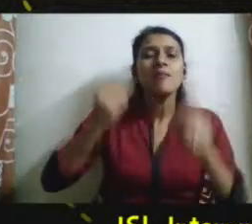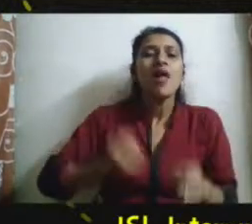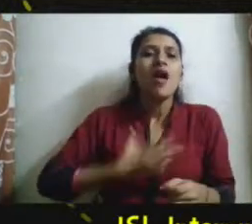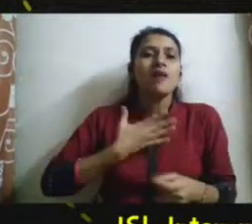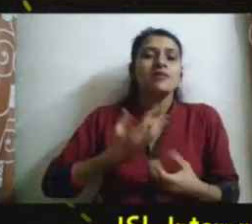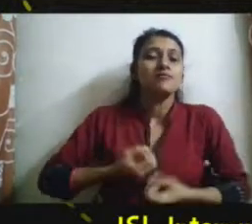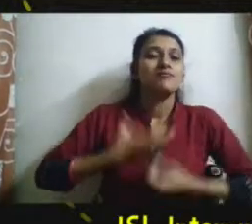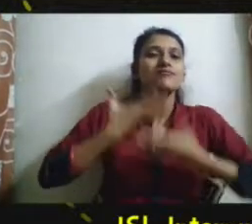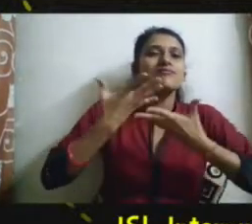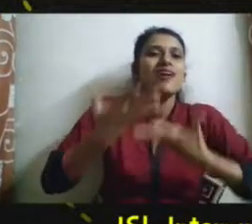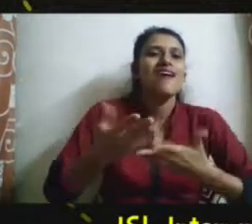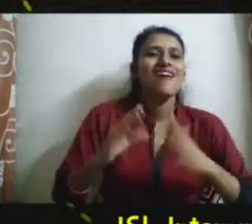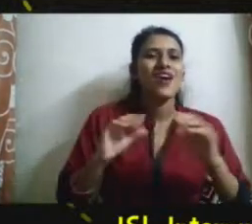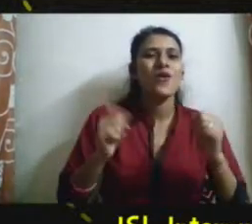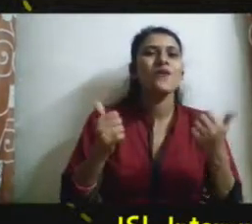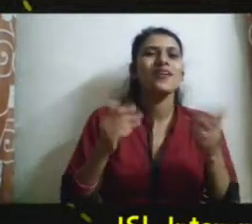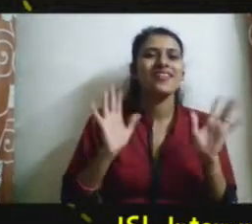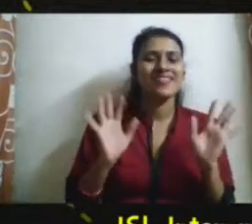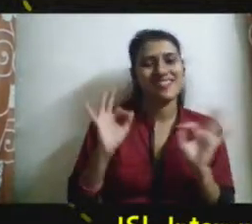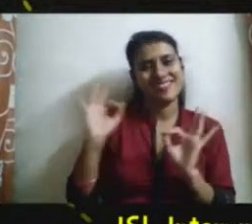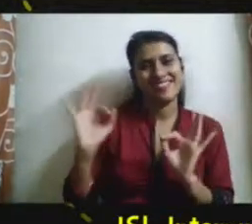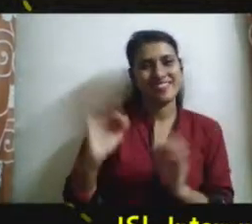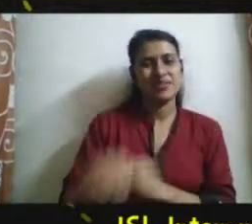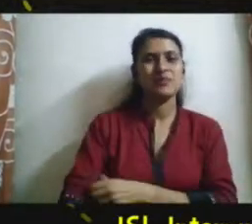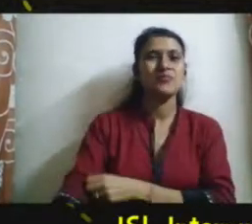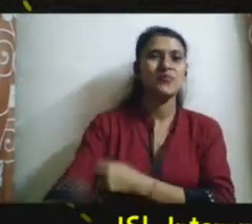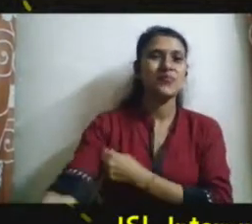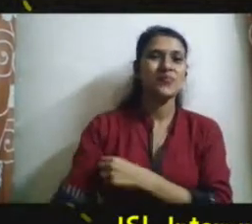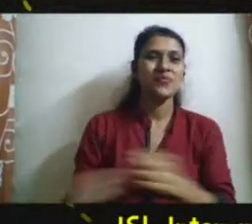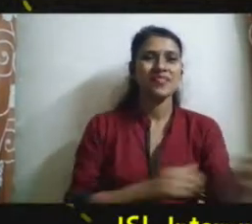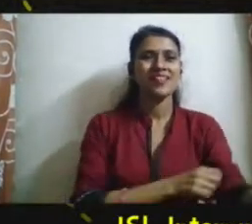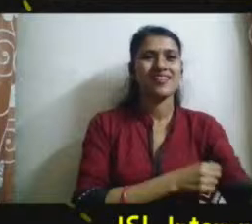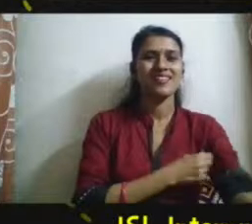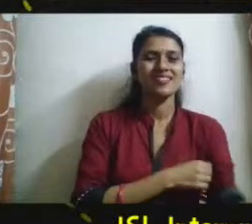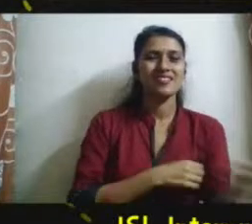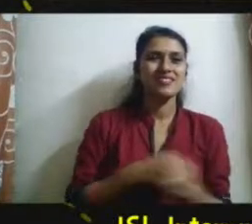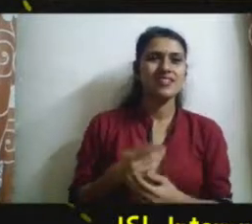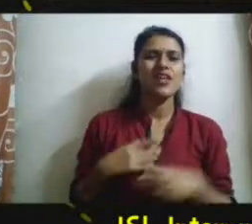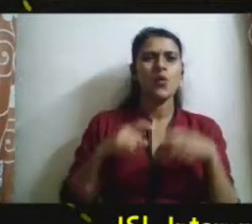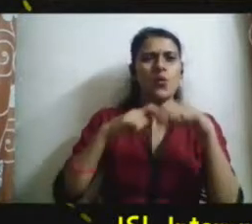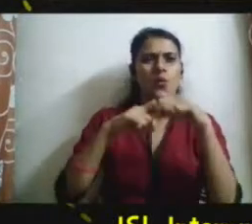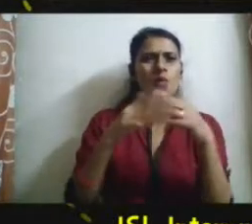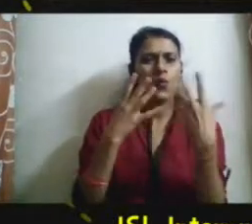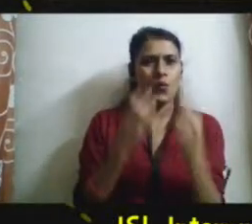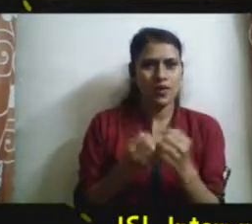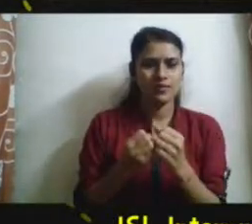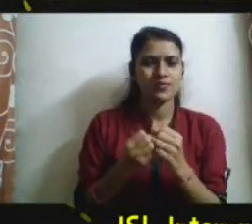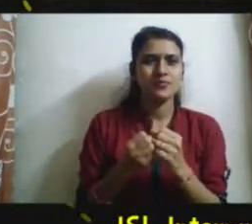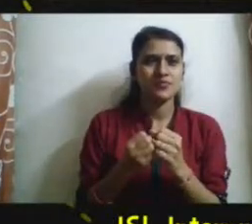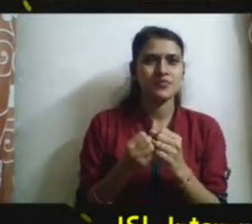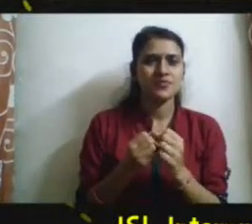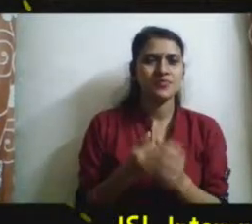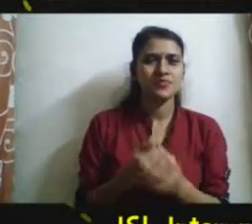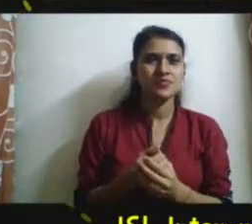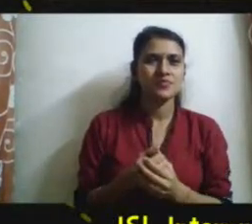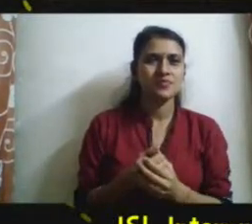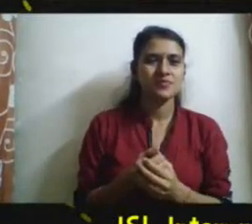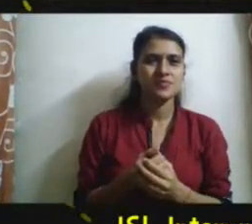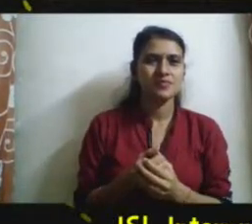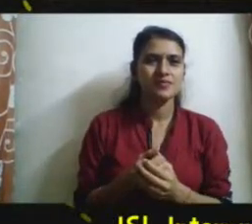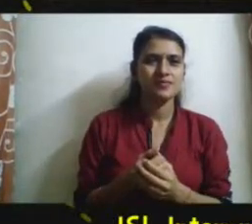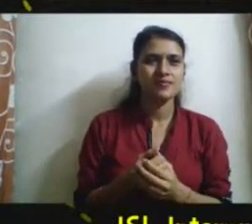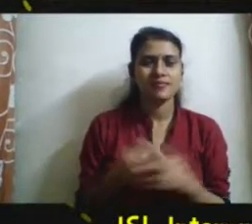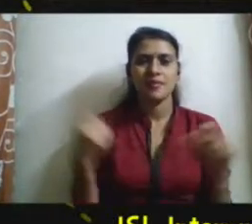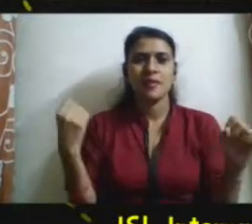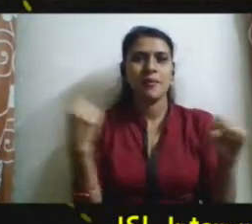express. So yeah, so I just wanted to read that. And then I'm going to ask a question which is kind of related